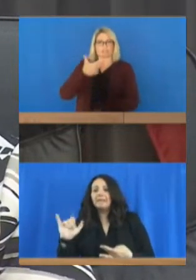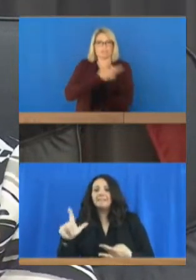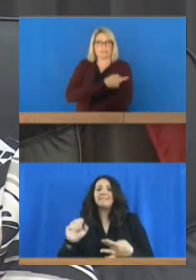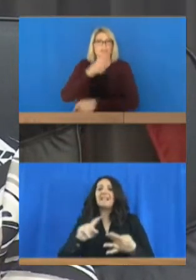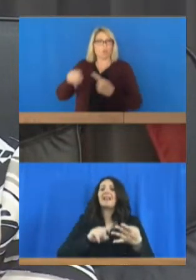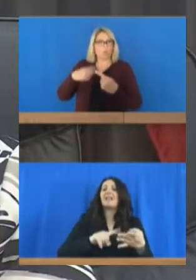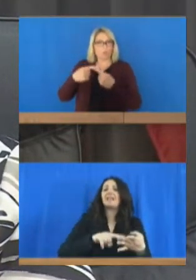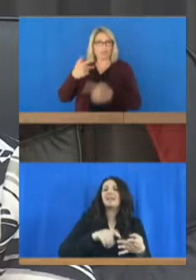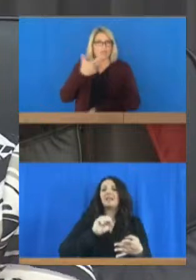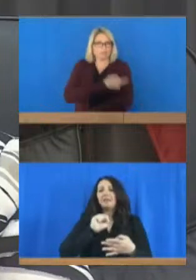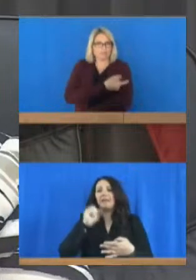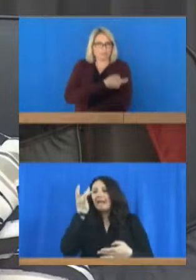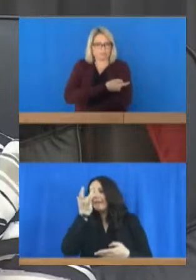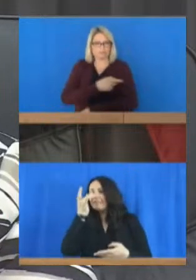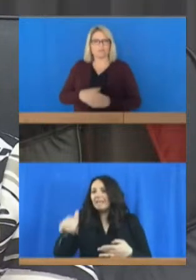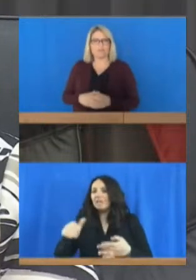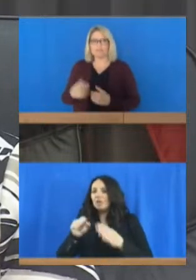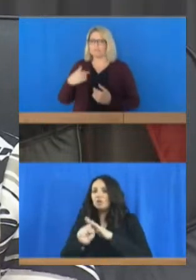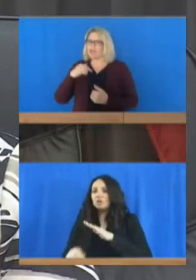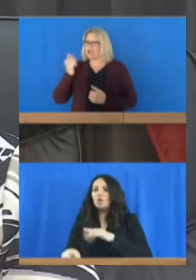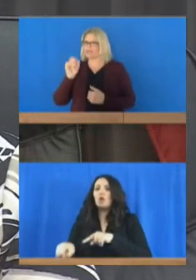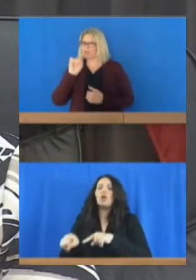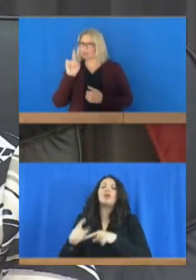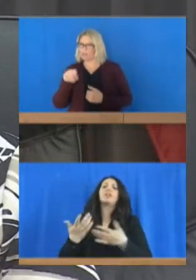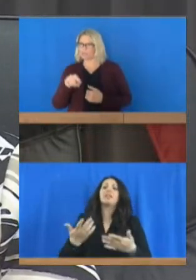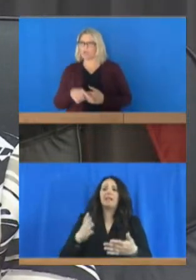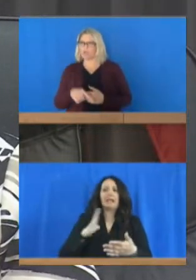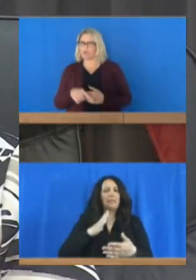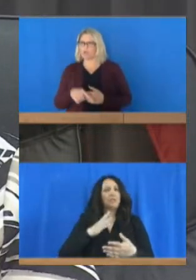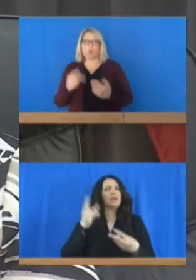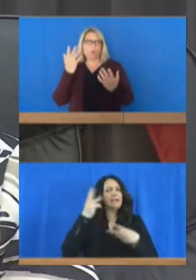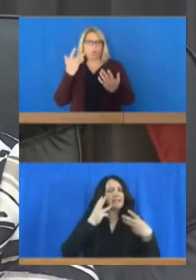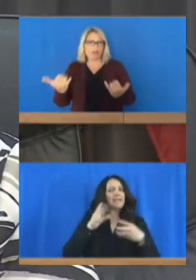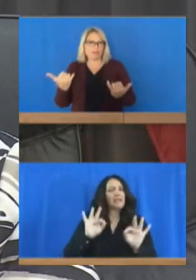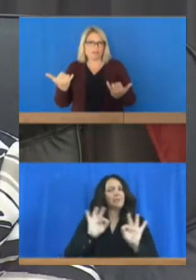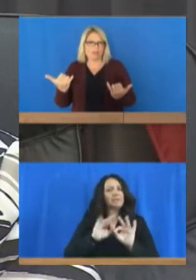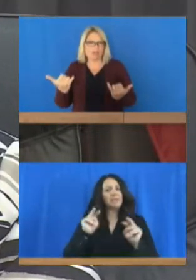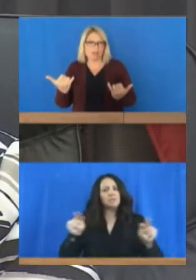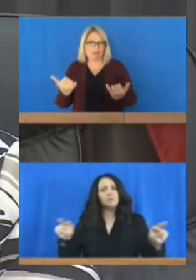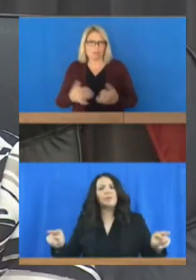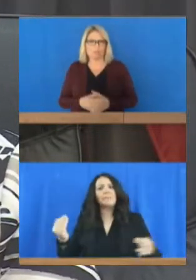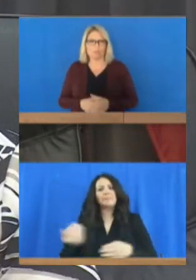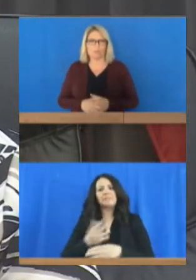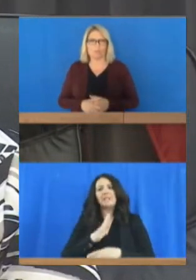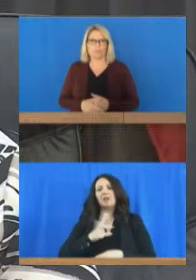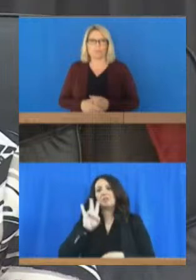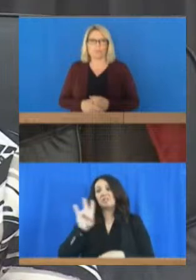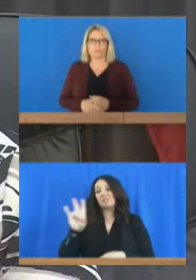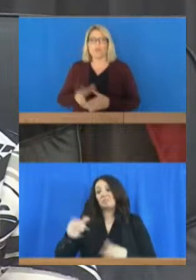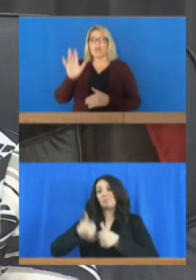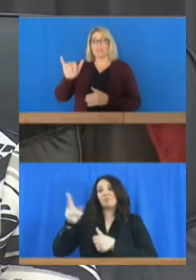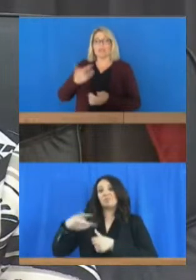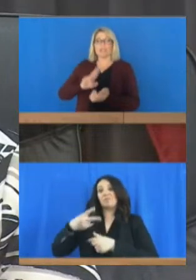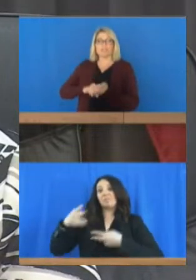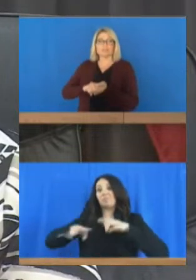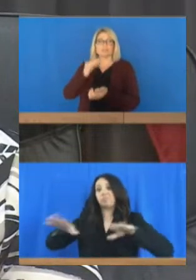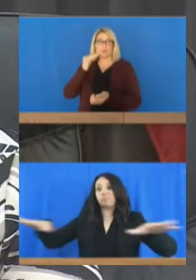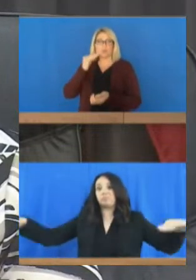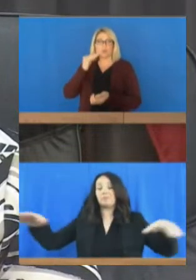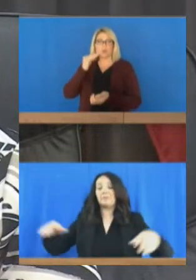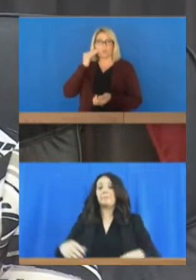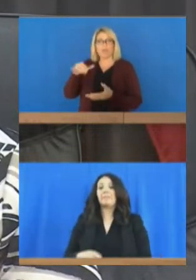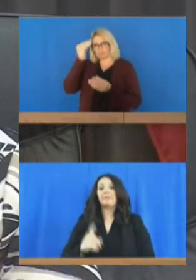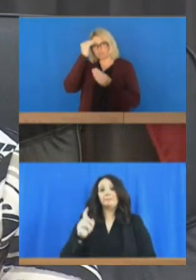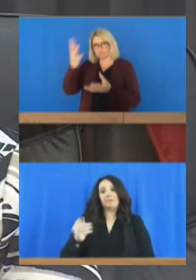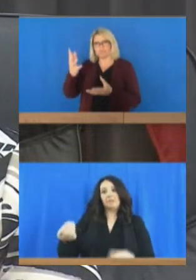try to not overshare. But certainly the point around anybody who is hospitalized or has an ICU